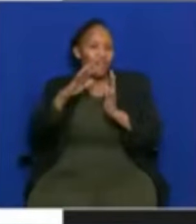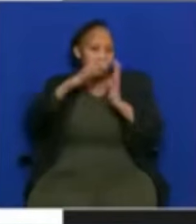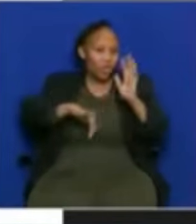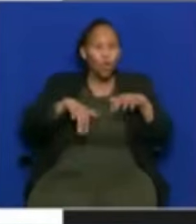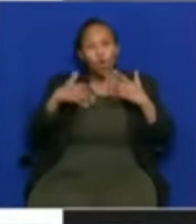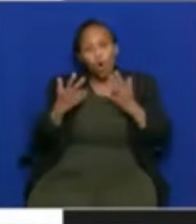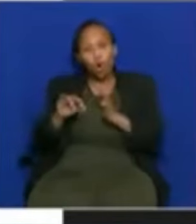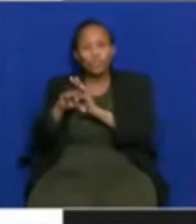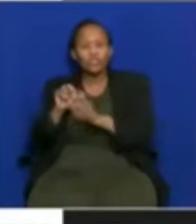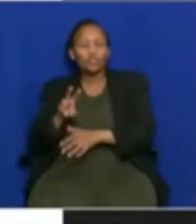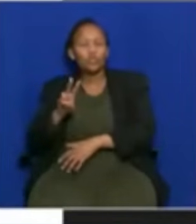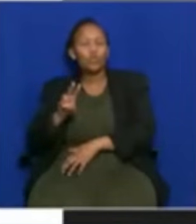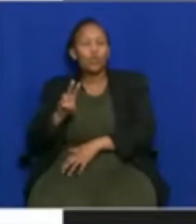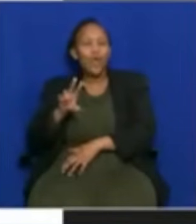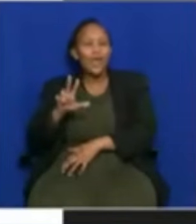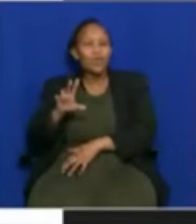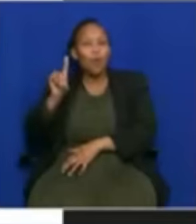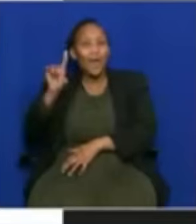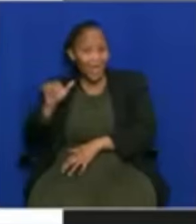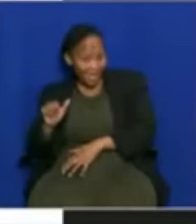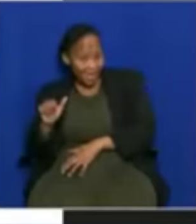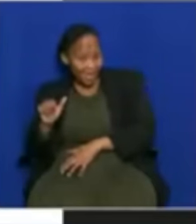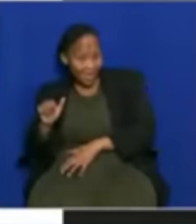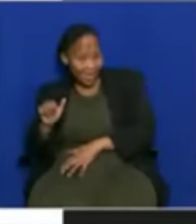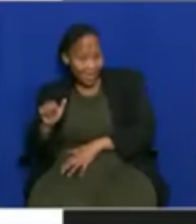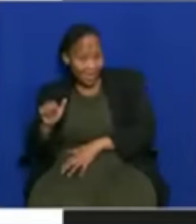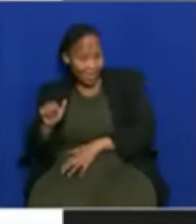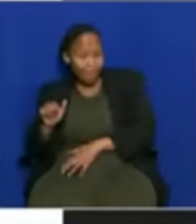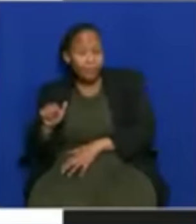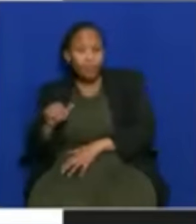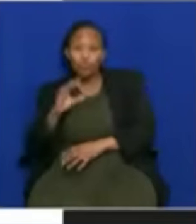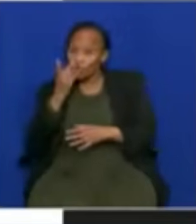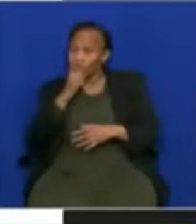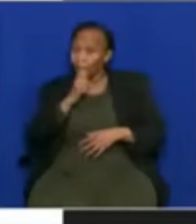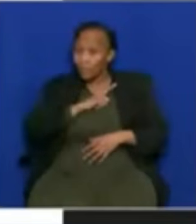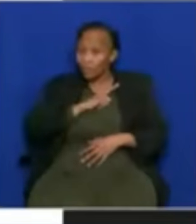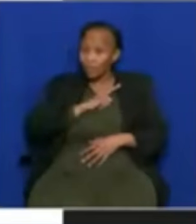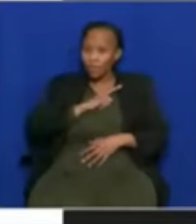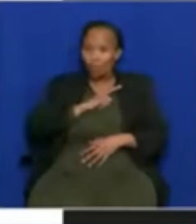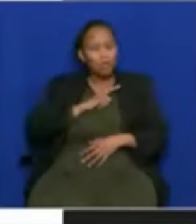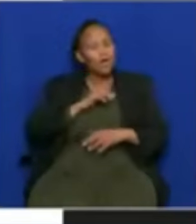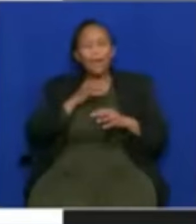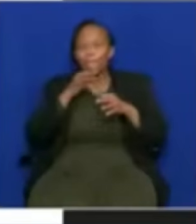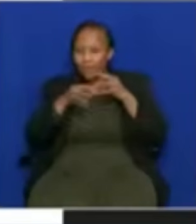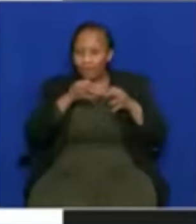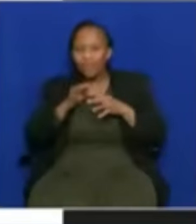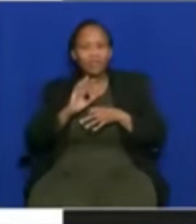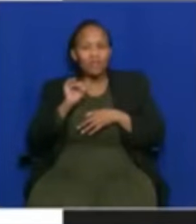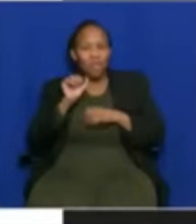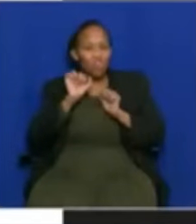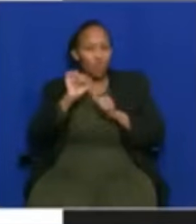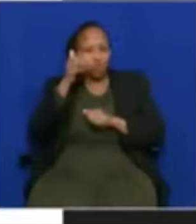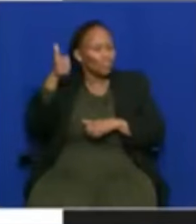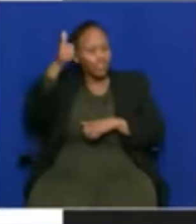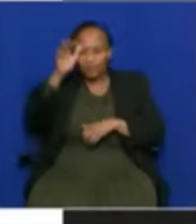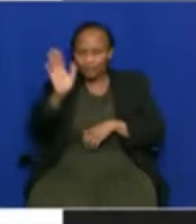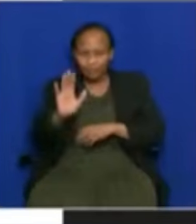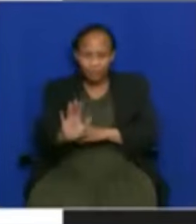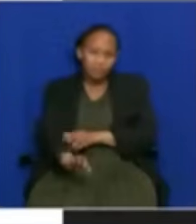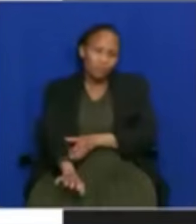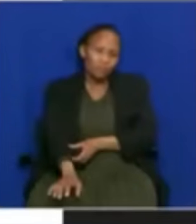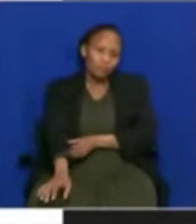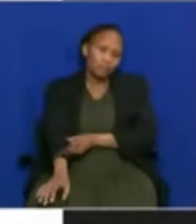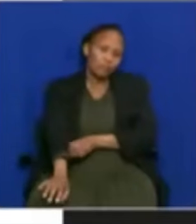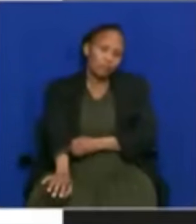me? And no chief's briefing, I beg. I want to come back again, and as the chair mentioned,